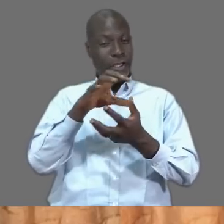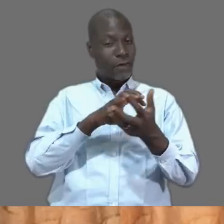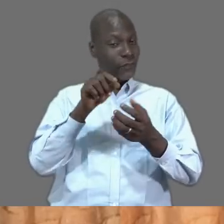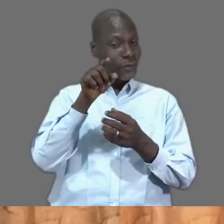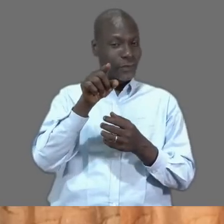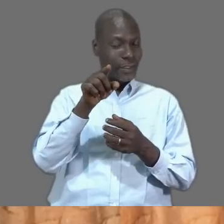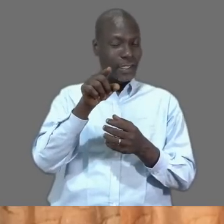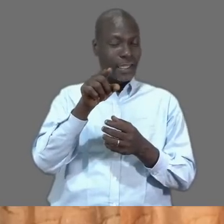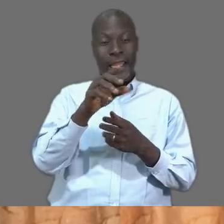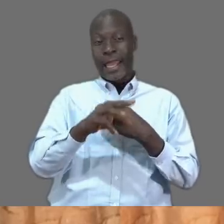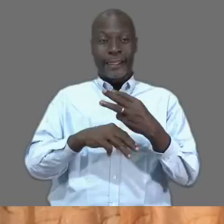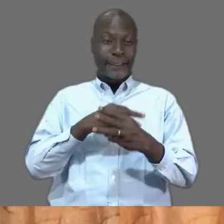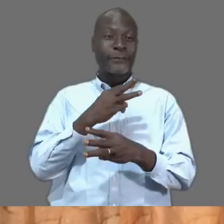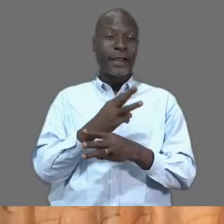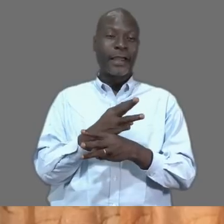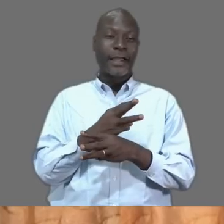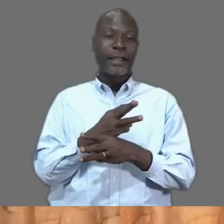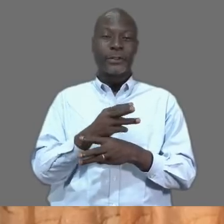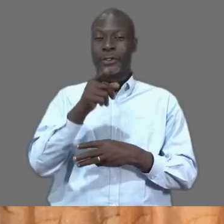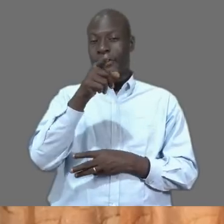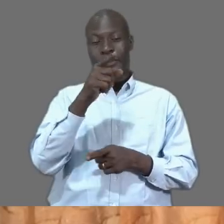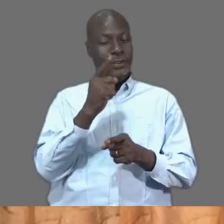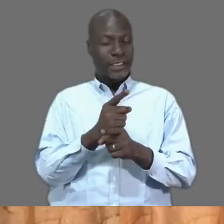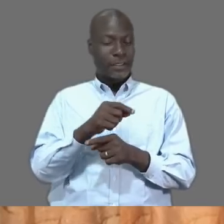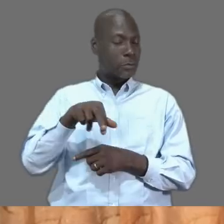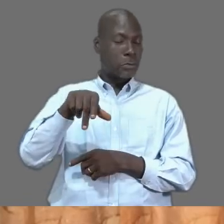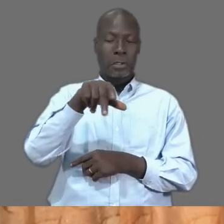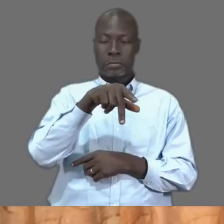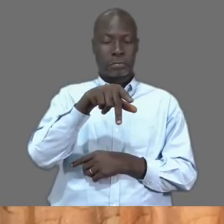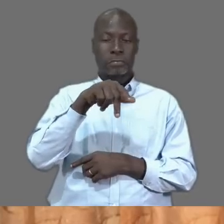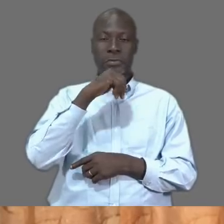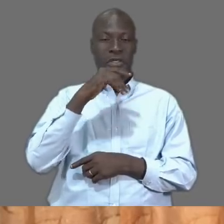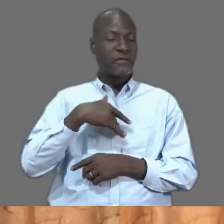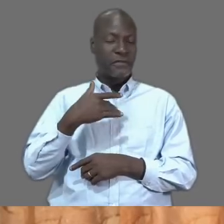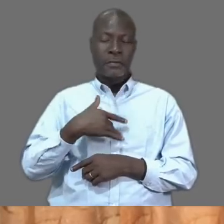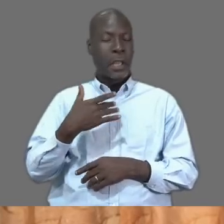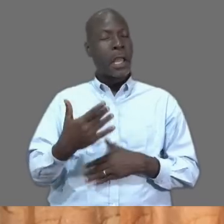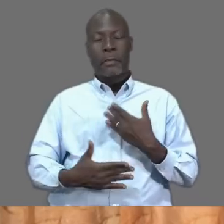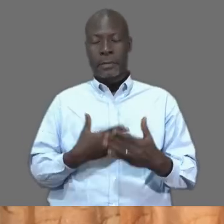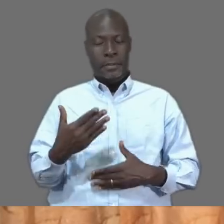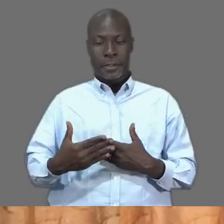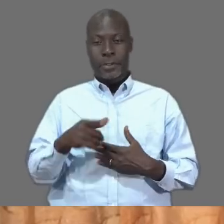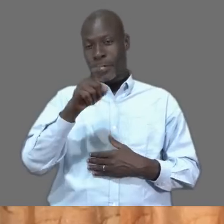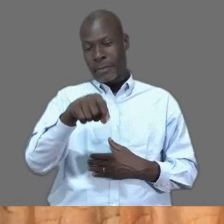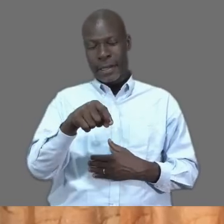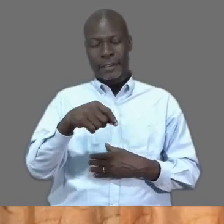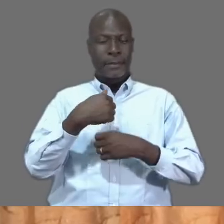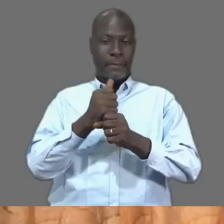hwe yi a ewiase anyankopon boye wonenam nanso wonkom make better